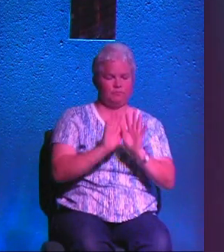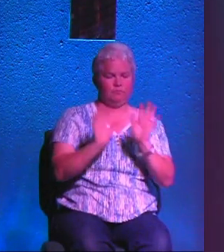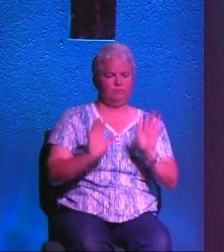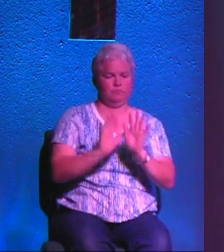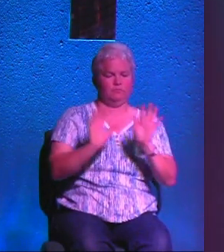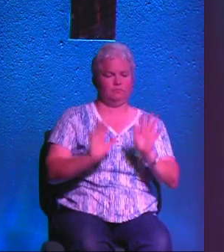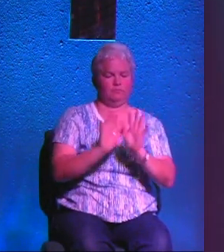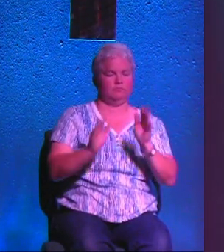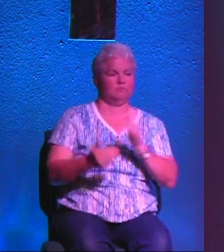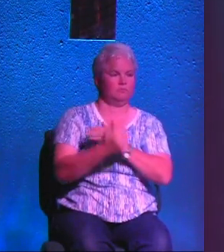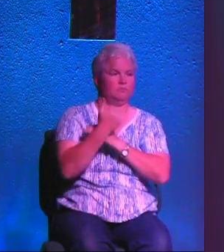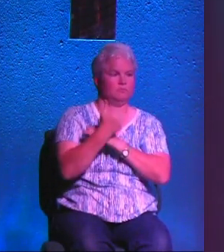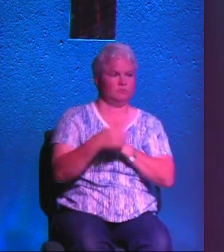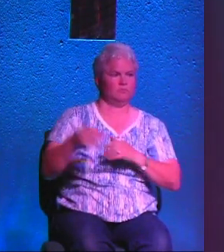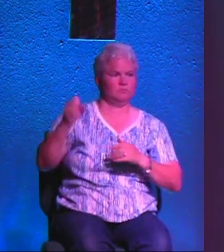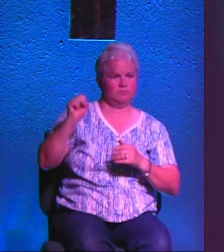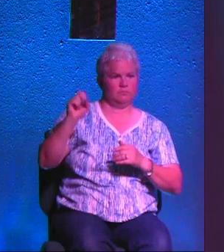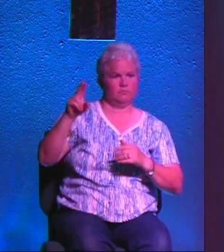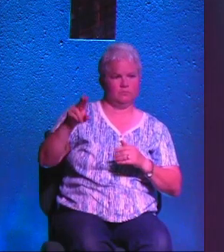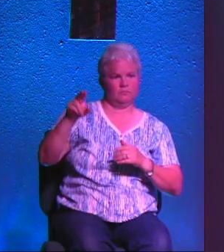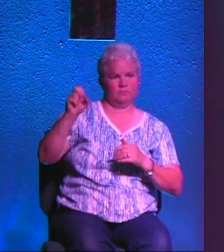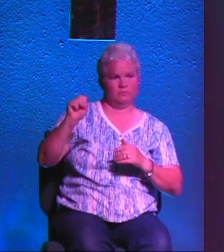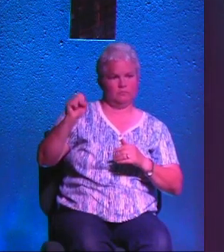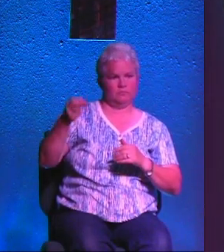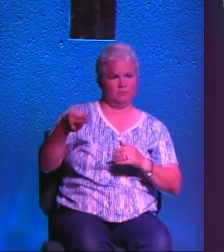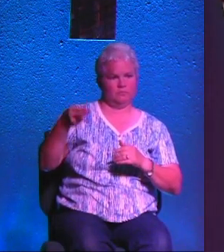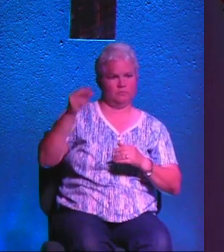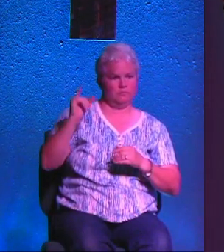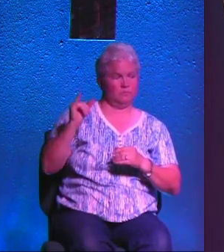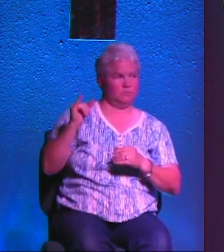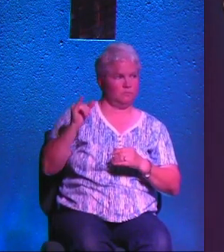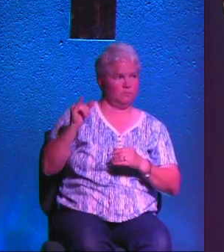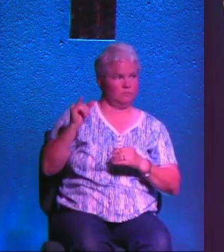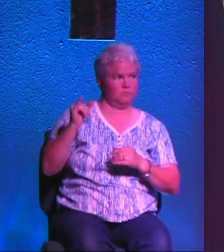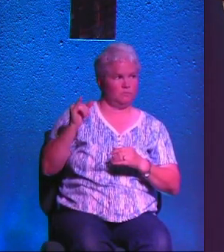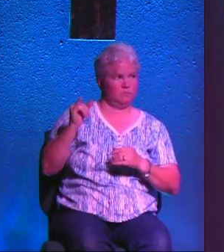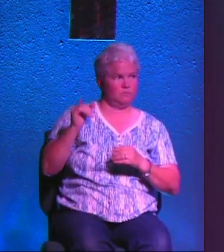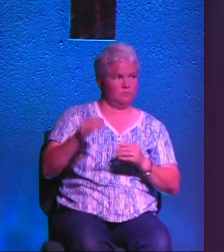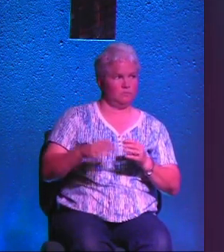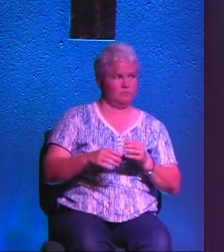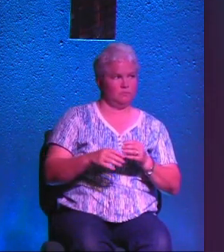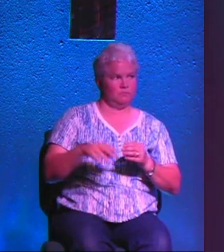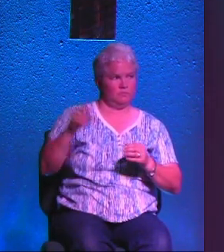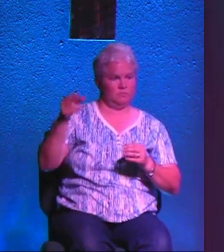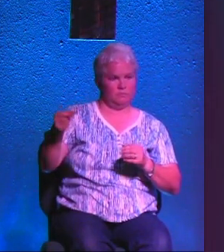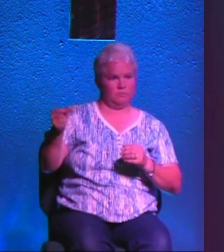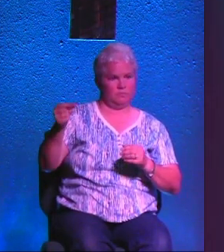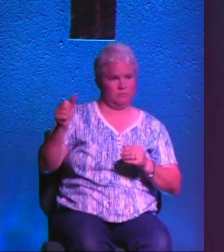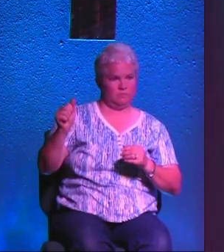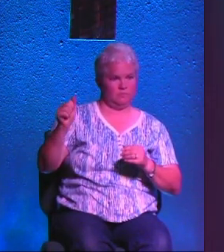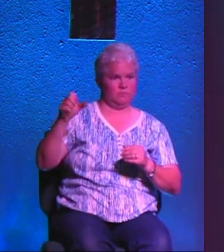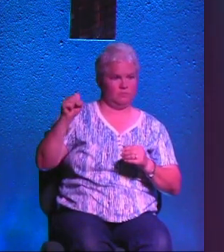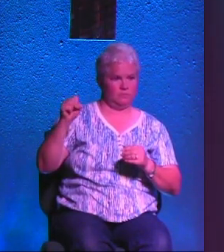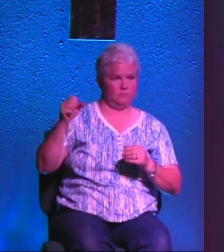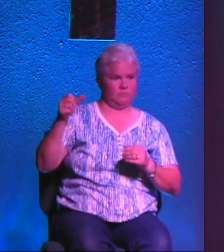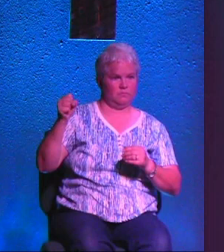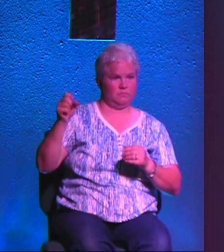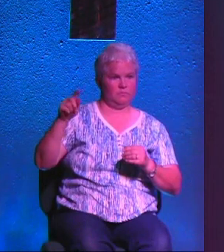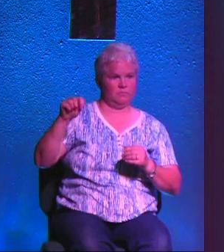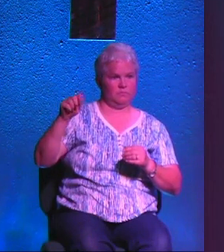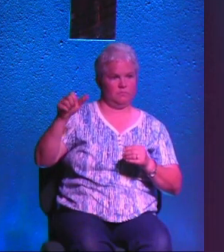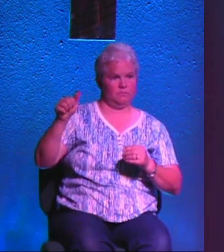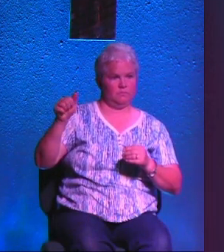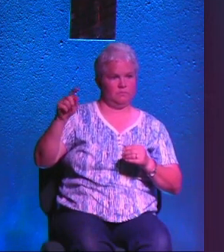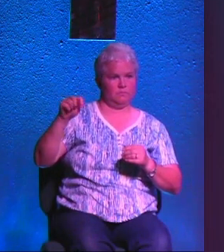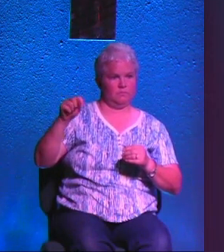a Sunday morning. Now, if you got sushi from the gas station, that could determine your attendance in here